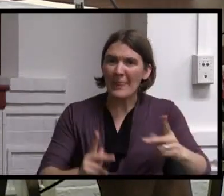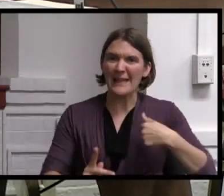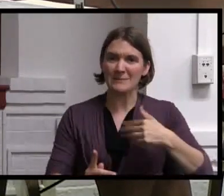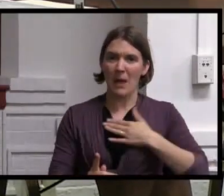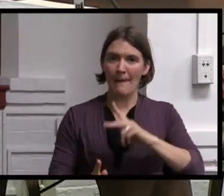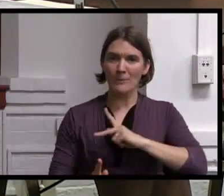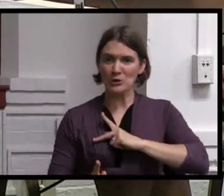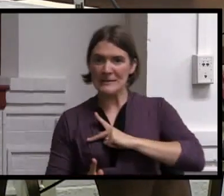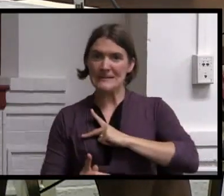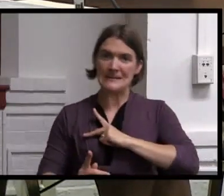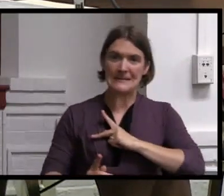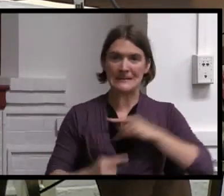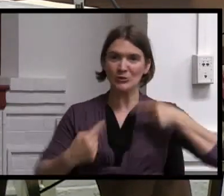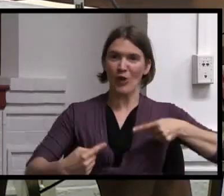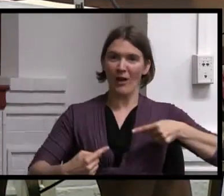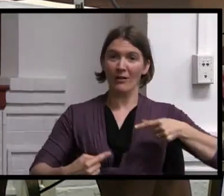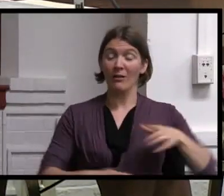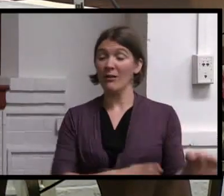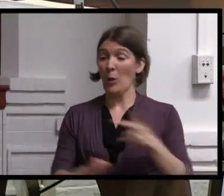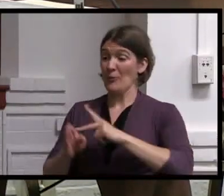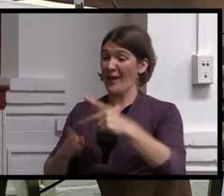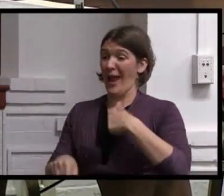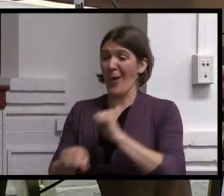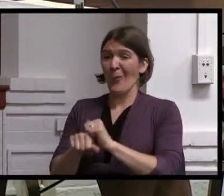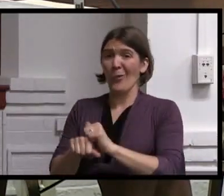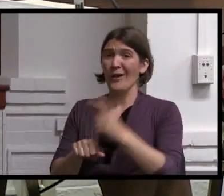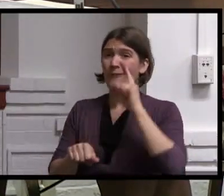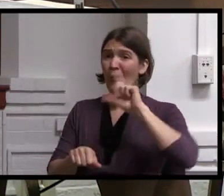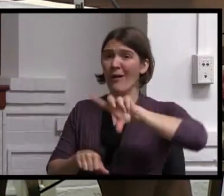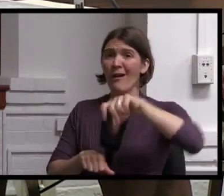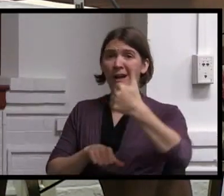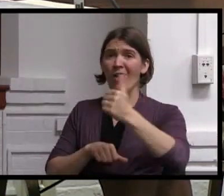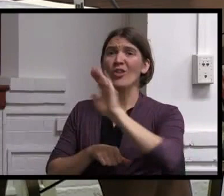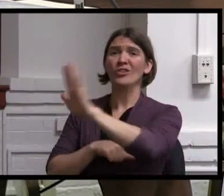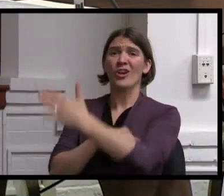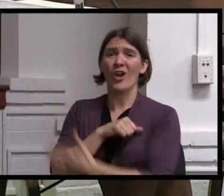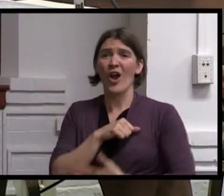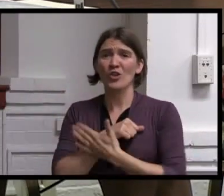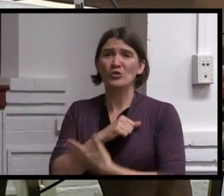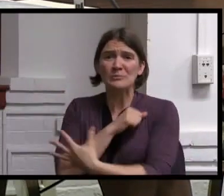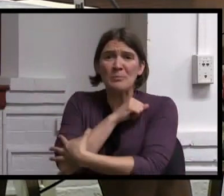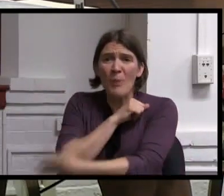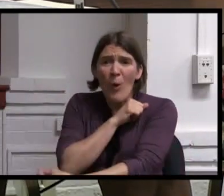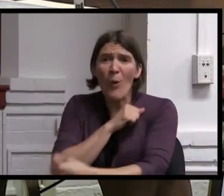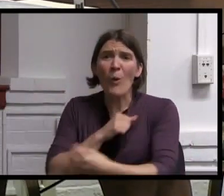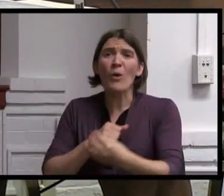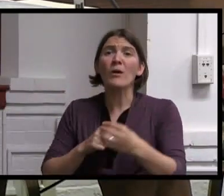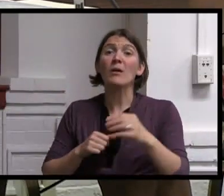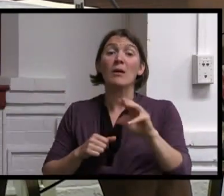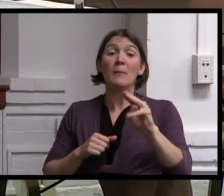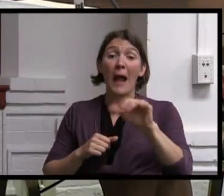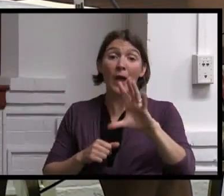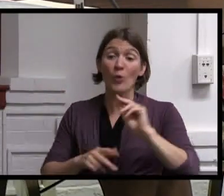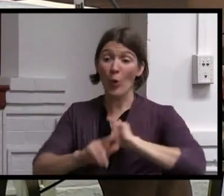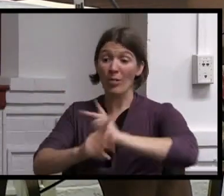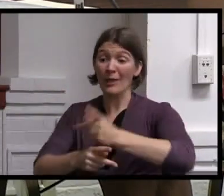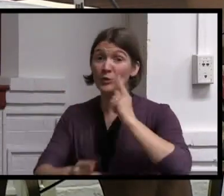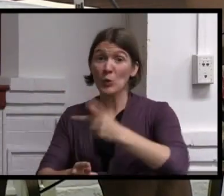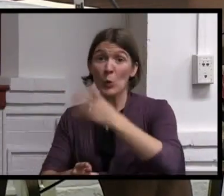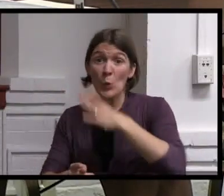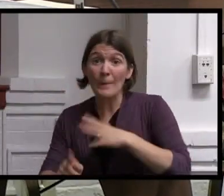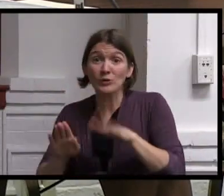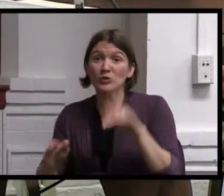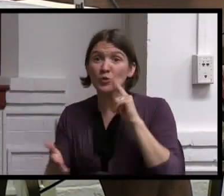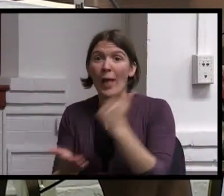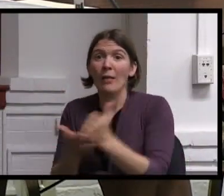struggle. Professionally, I work a lot in developing countries, micro lending to women and children to stimulate